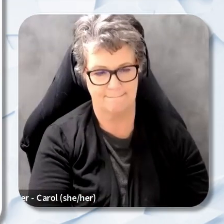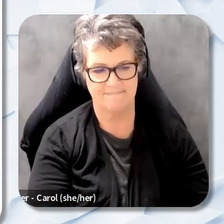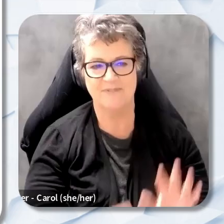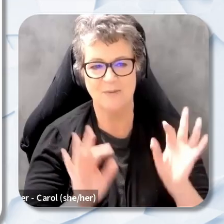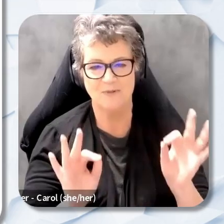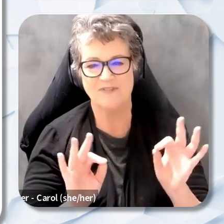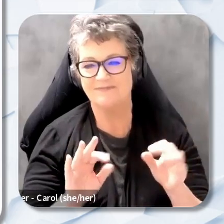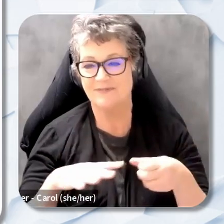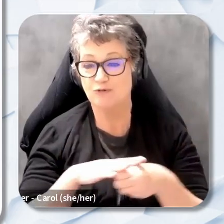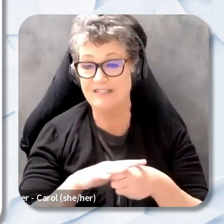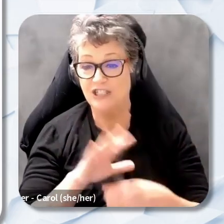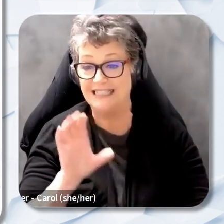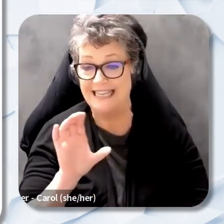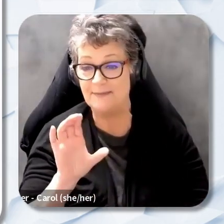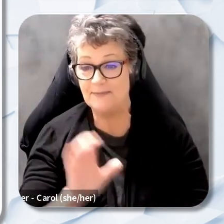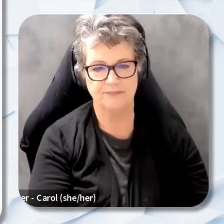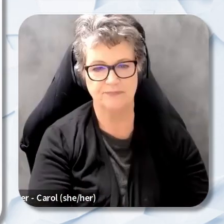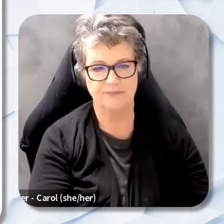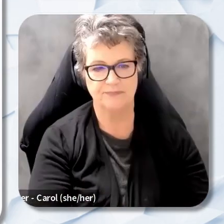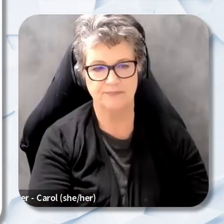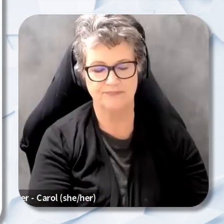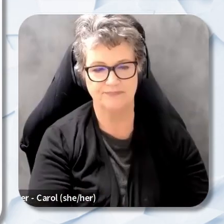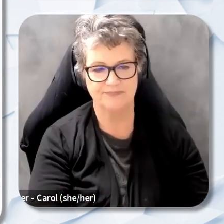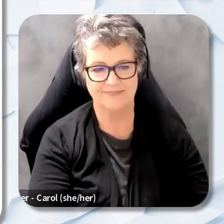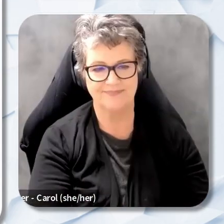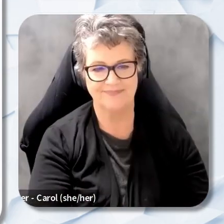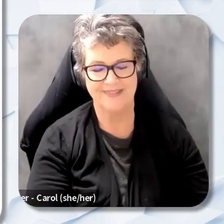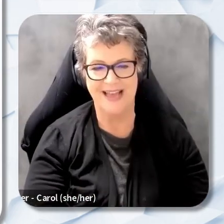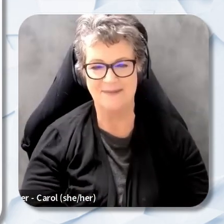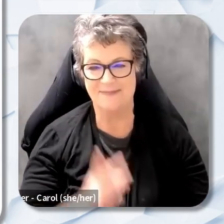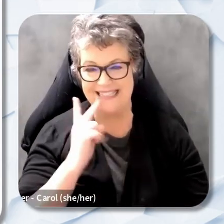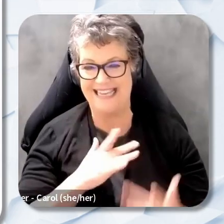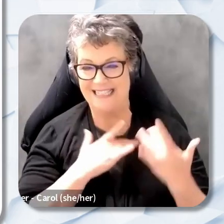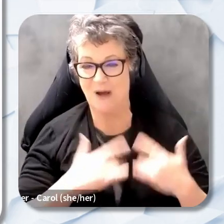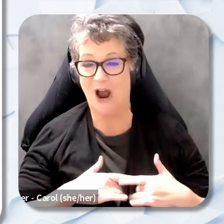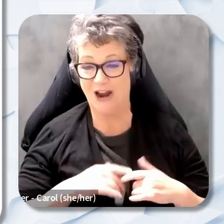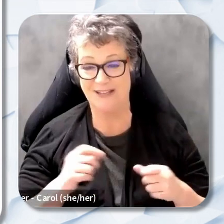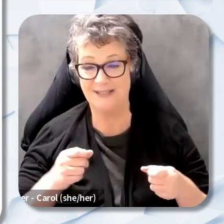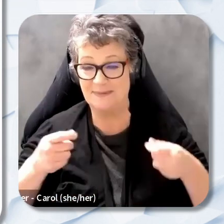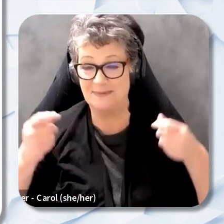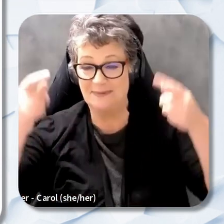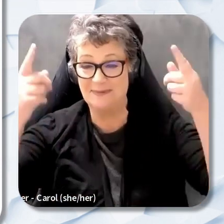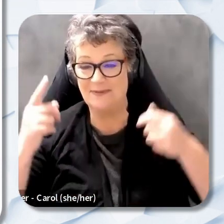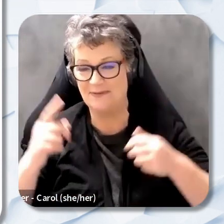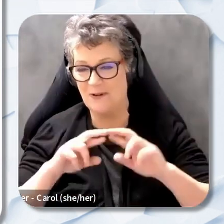Perfect. Region C. And some hearts for Region C.